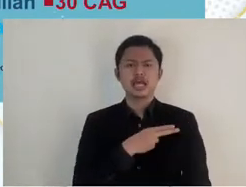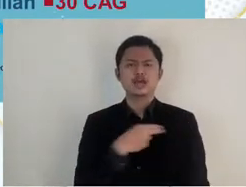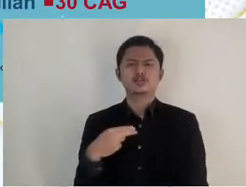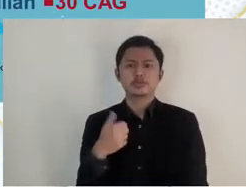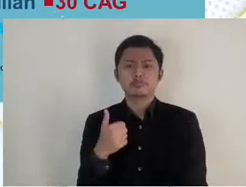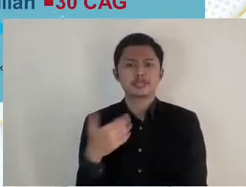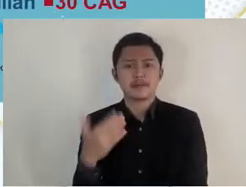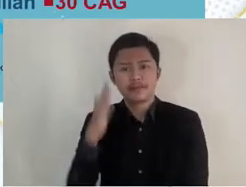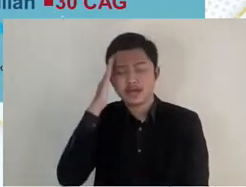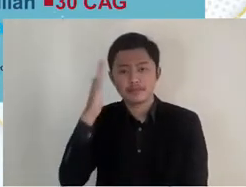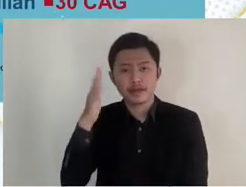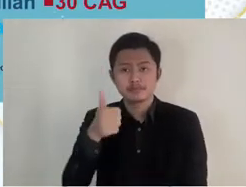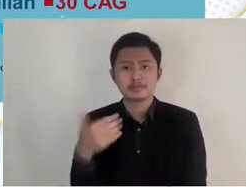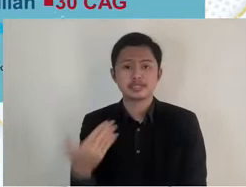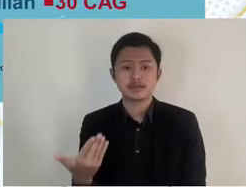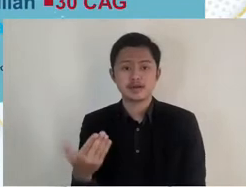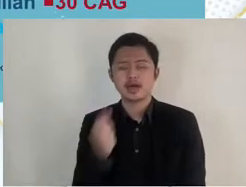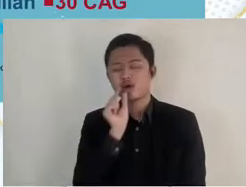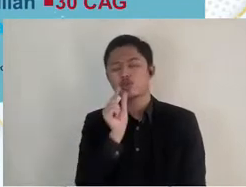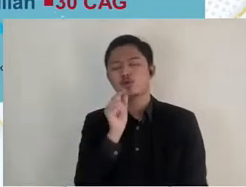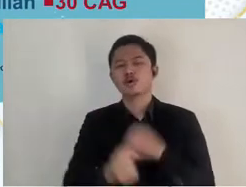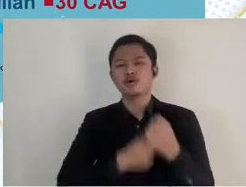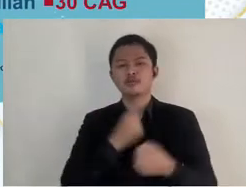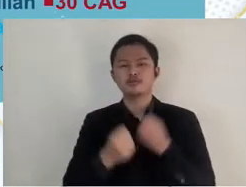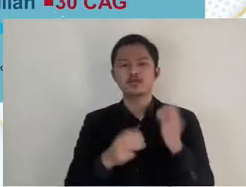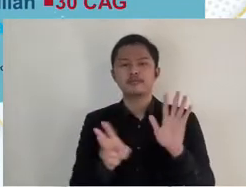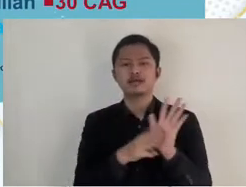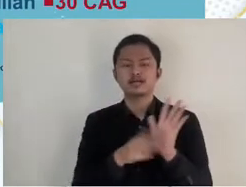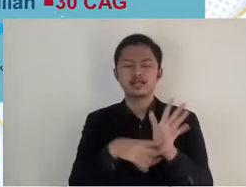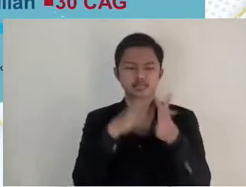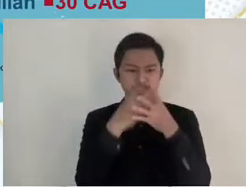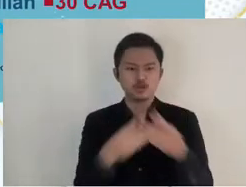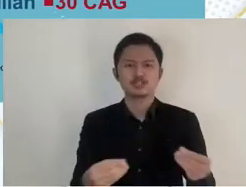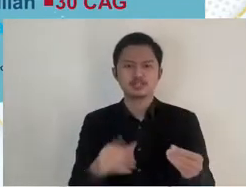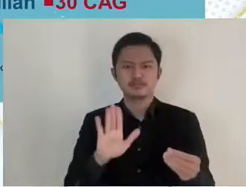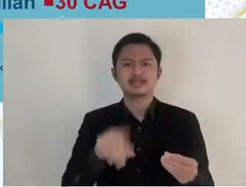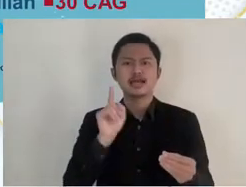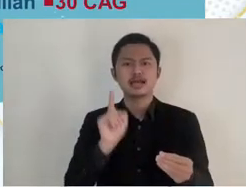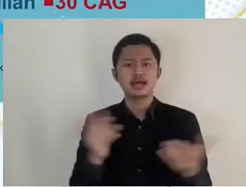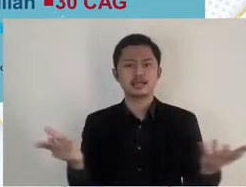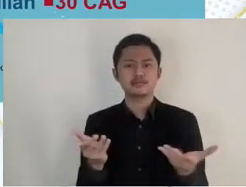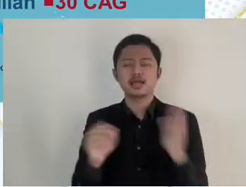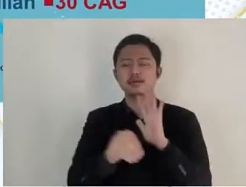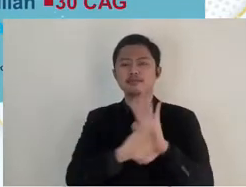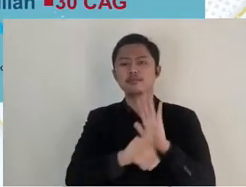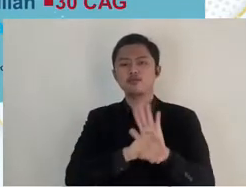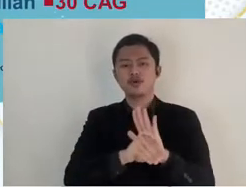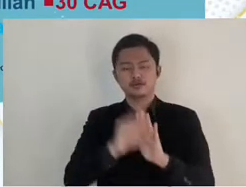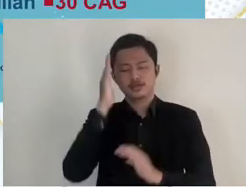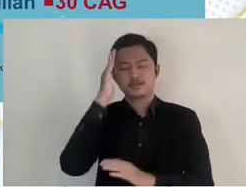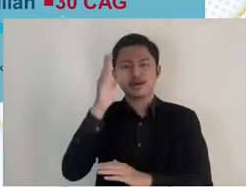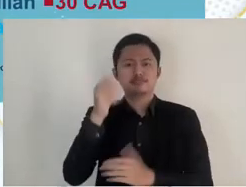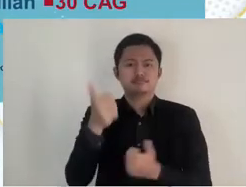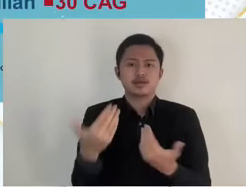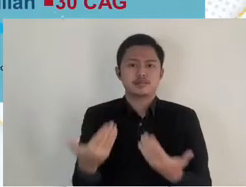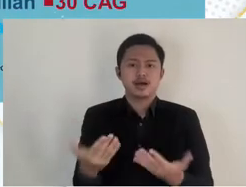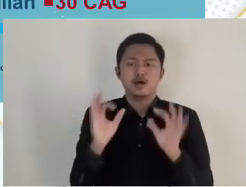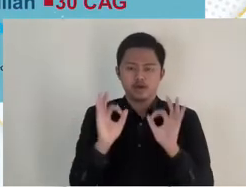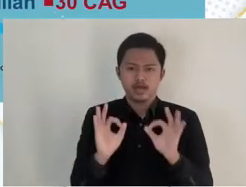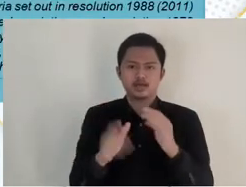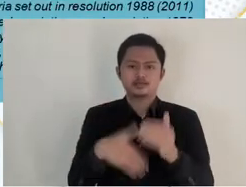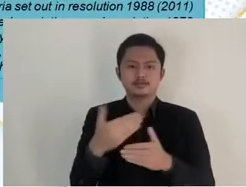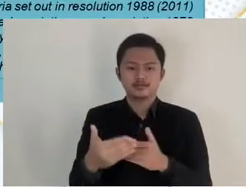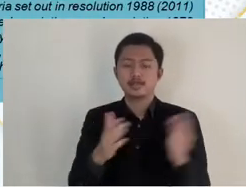further to ease the problem that is existing in Papua itself? So the next slide